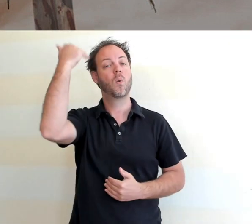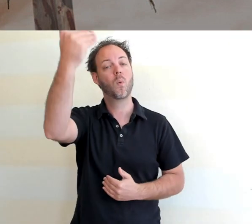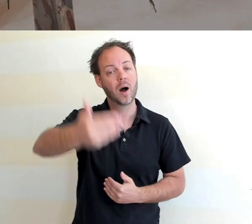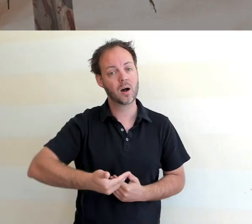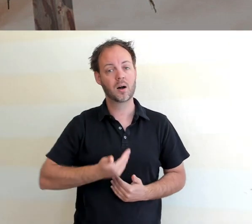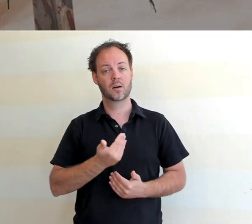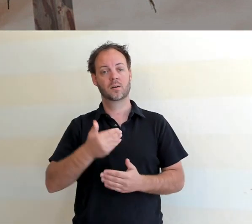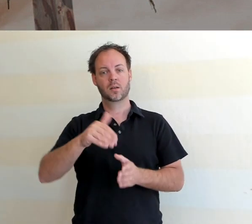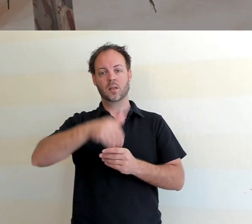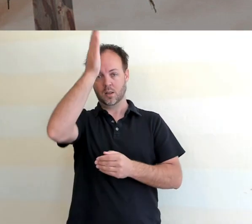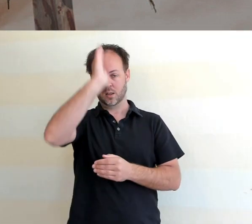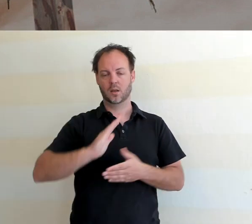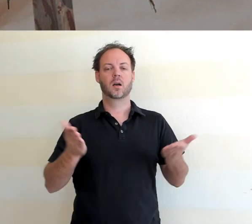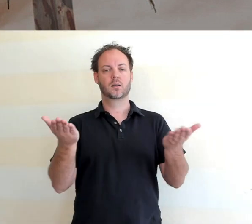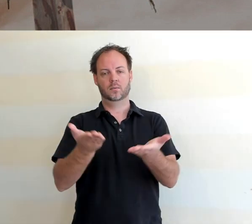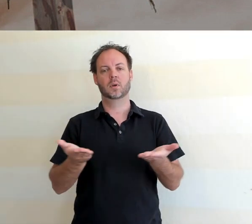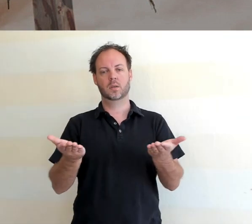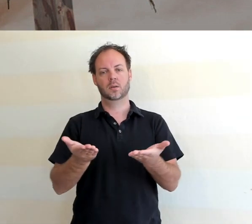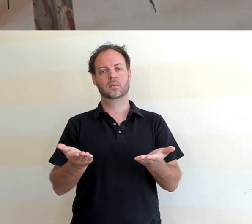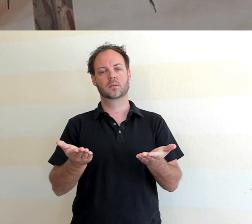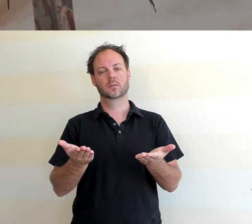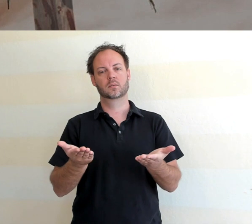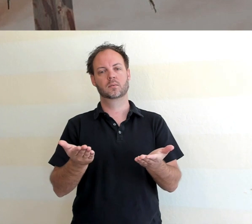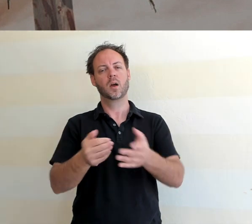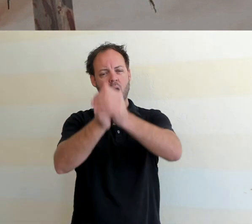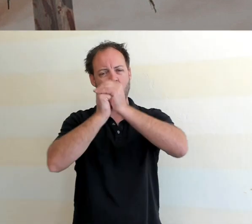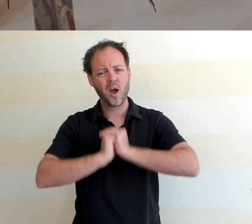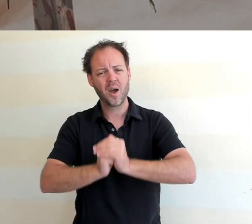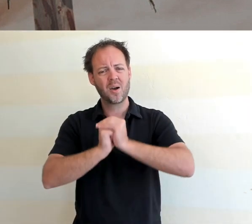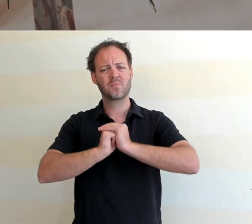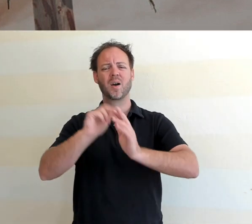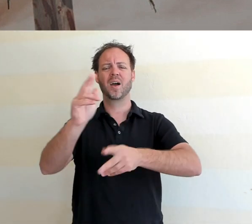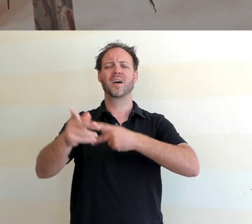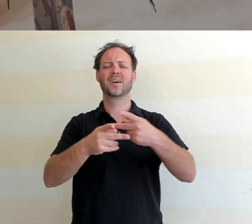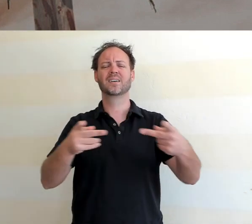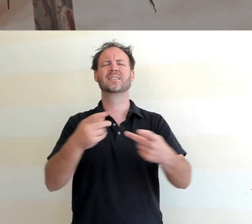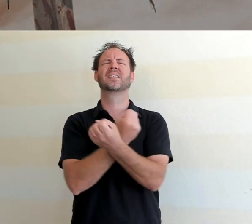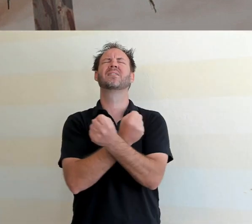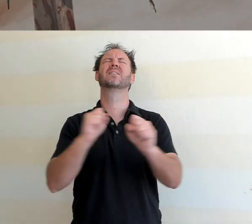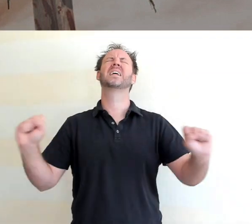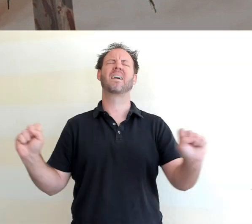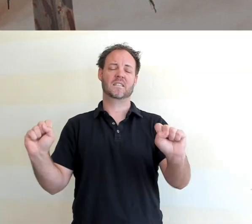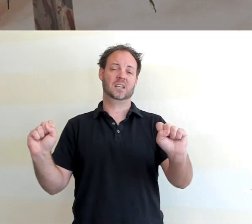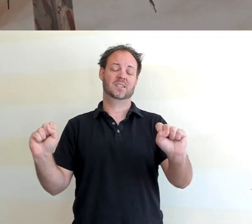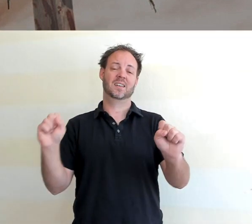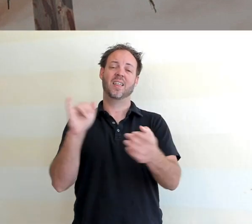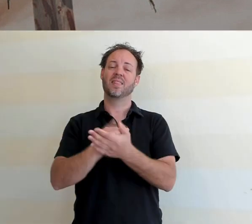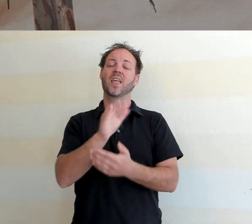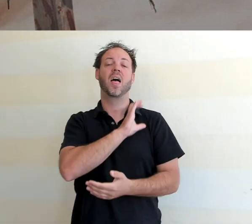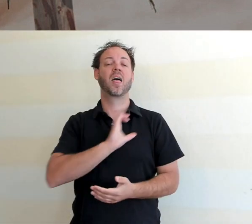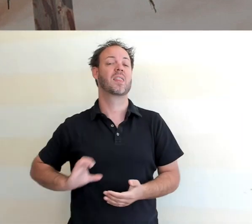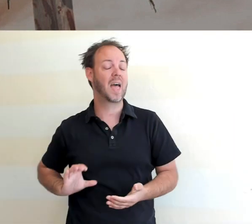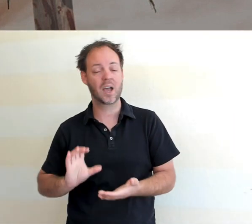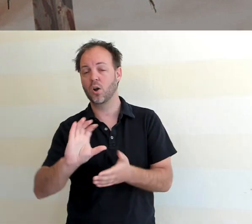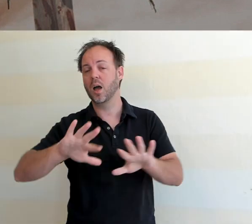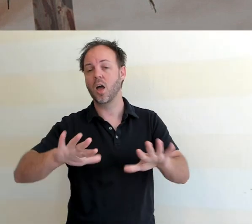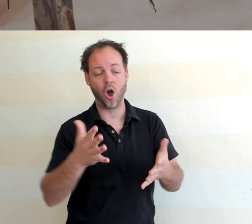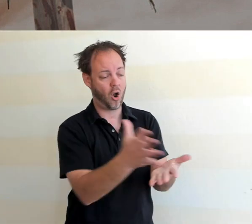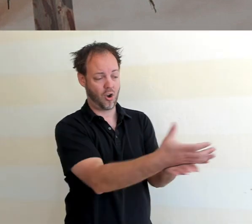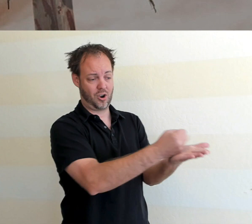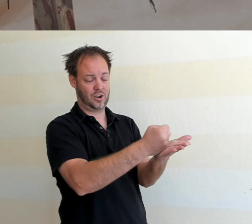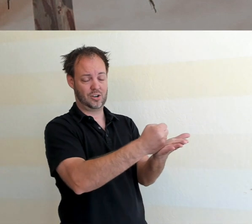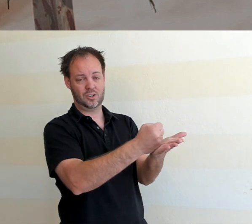welcome into God's presence. Prayer is a gift of salvation that Christ has earned for